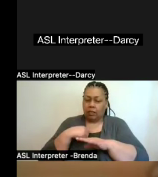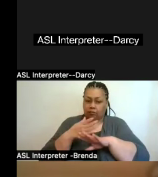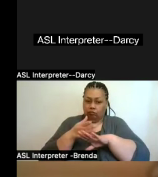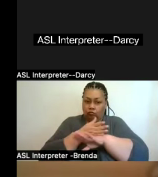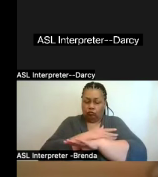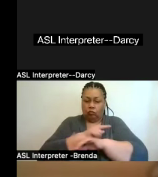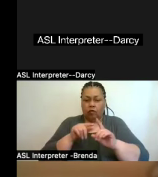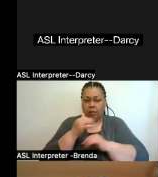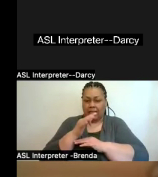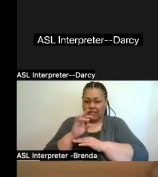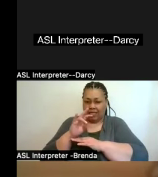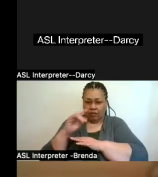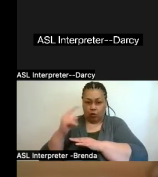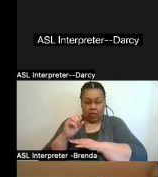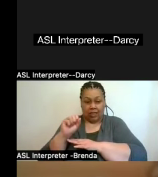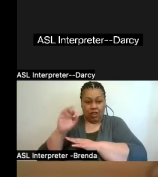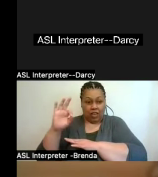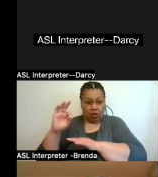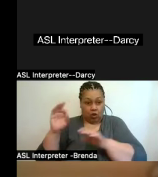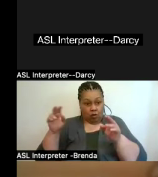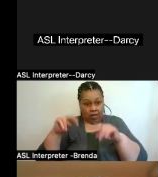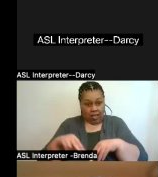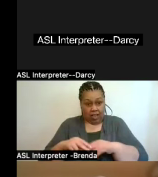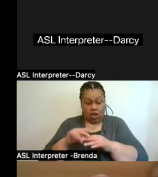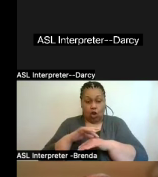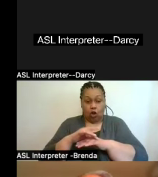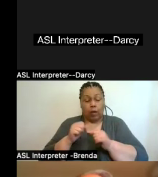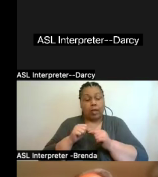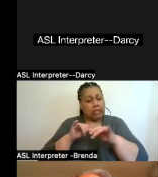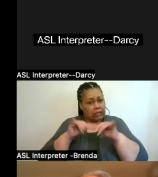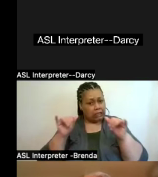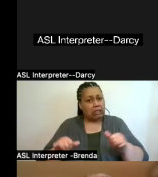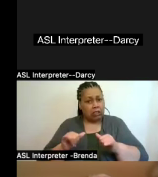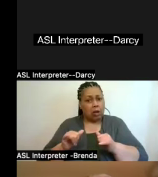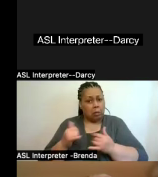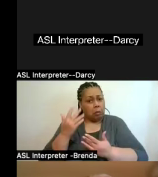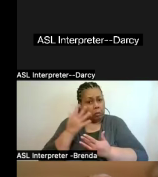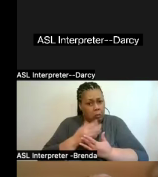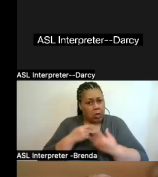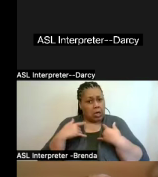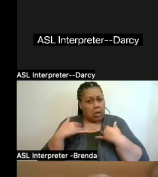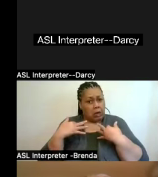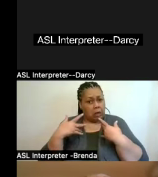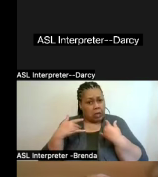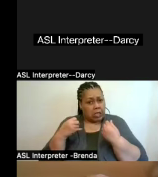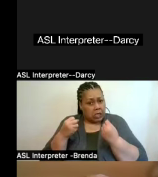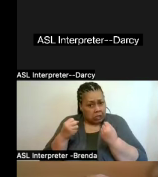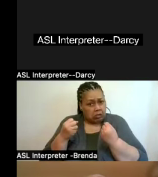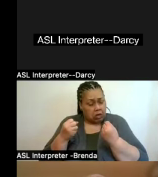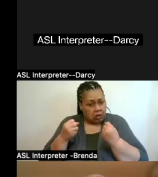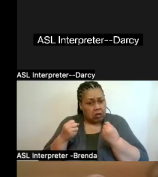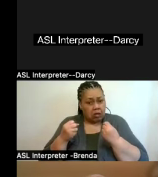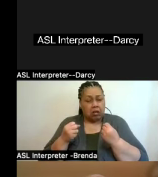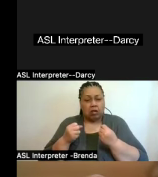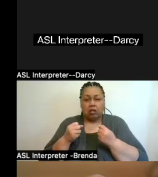from the 1971 San Fernando earthquake, these systems did perform relatively resilient when you consider resilience as being